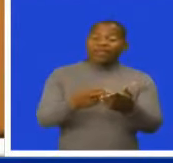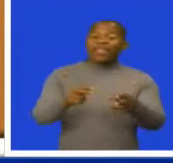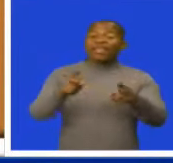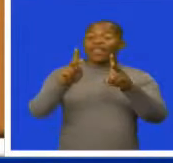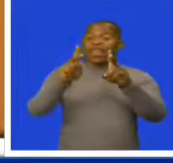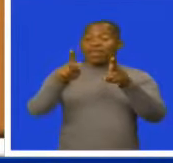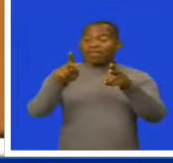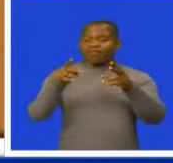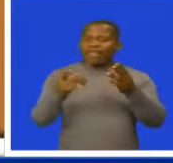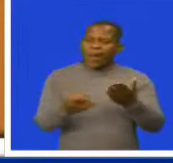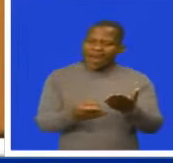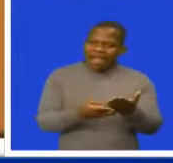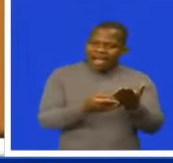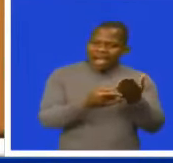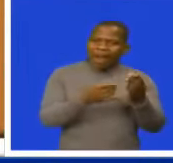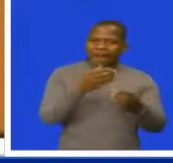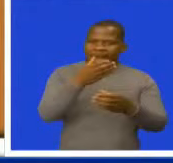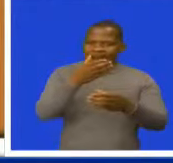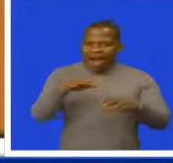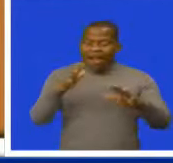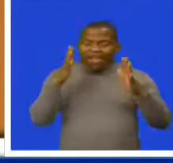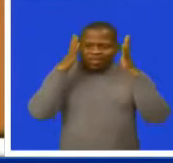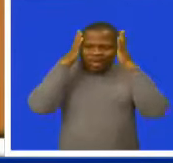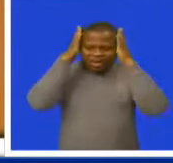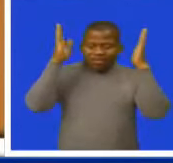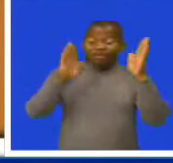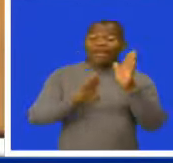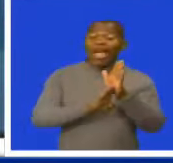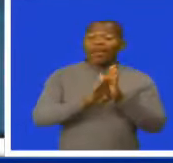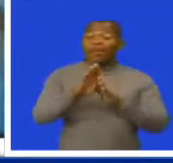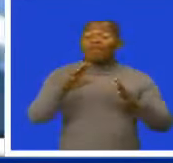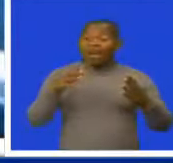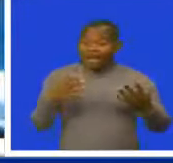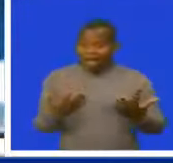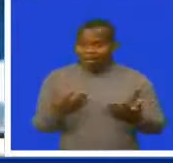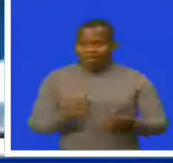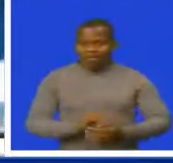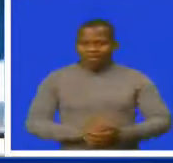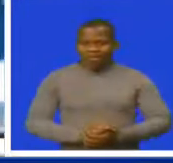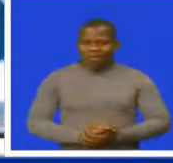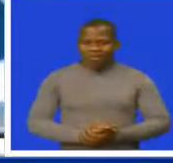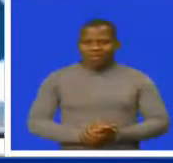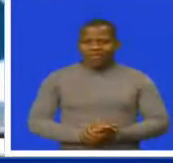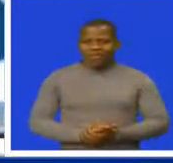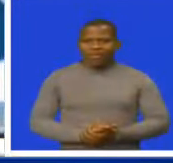utawusita ngekutsi kubonakale kutsi livela kangwane lingathuthuka kanjani.